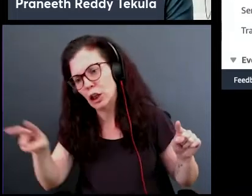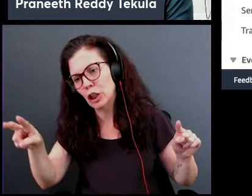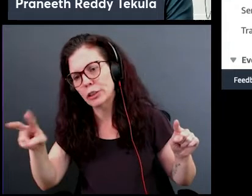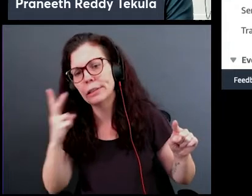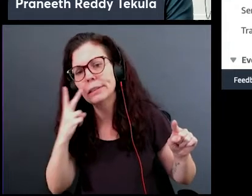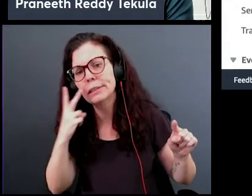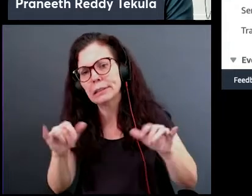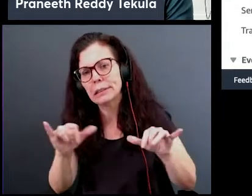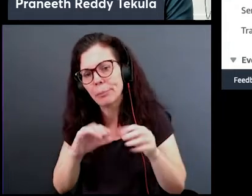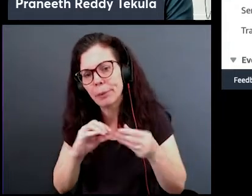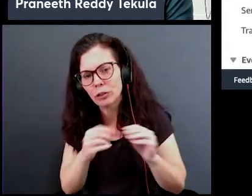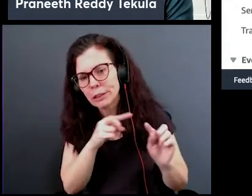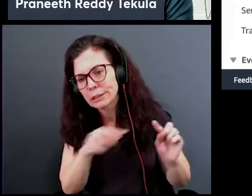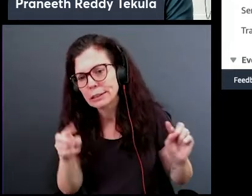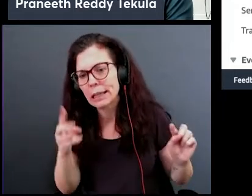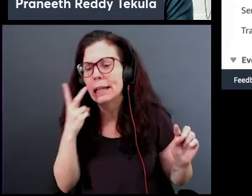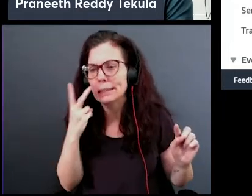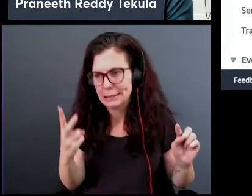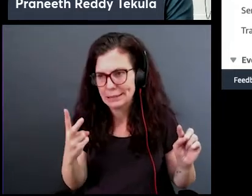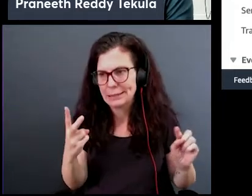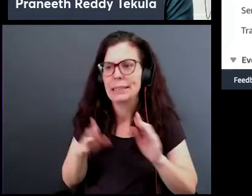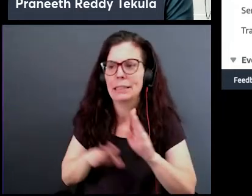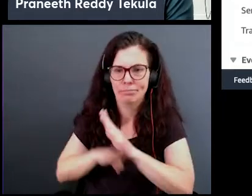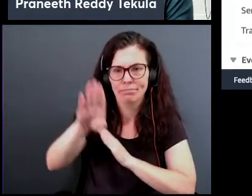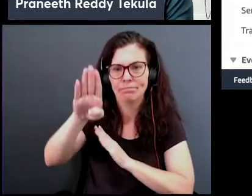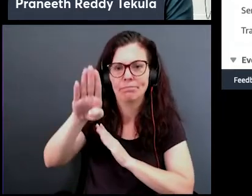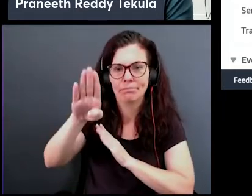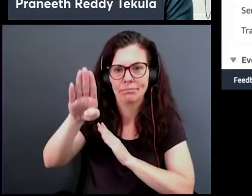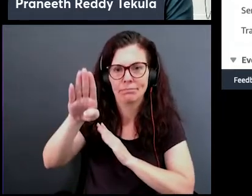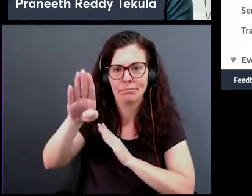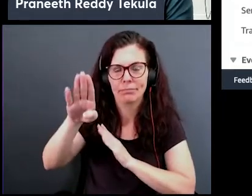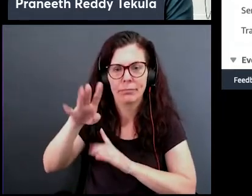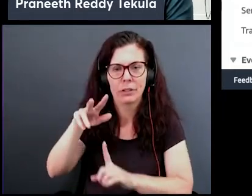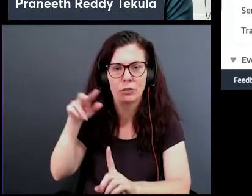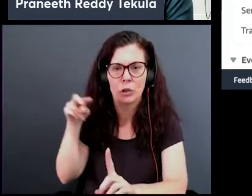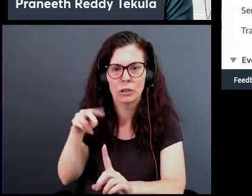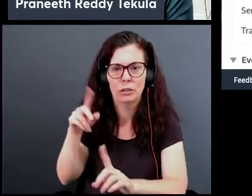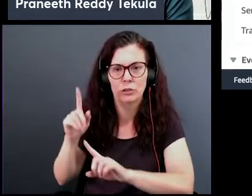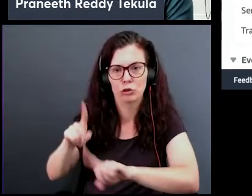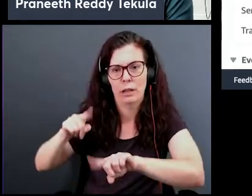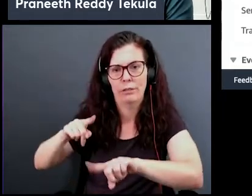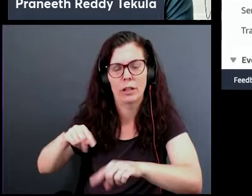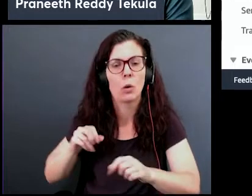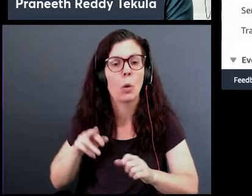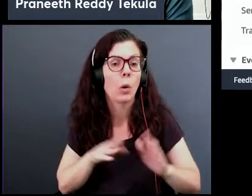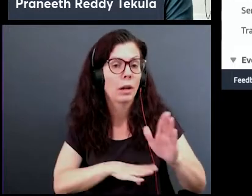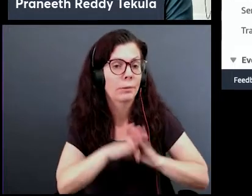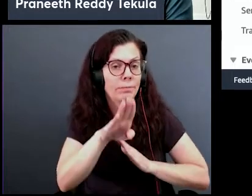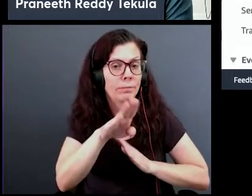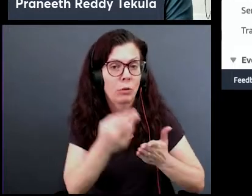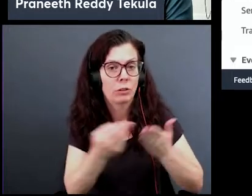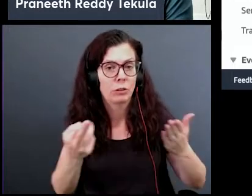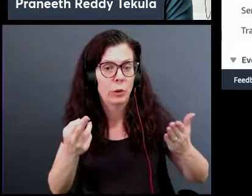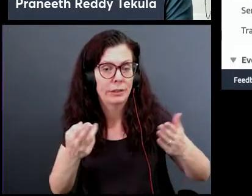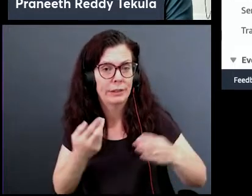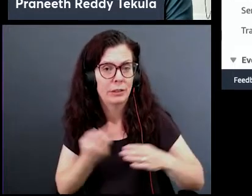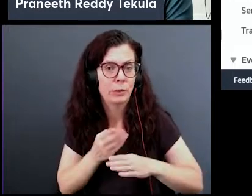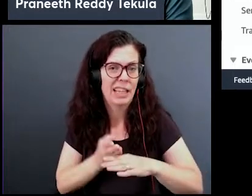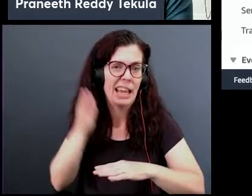actually see that there was a spike in traffic or there was a spike in the resources that were used after a specific